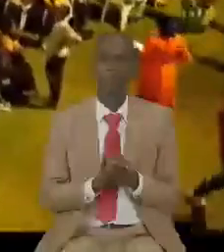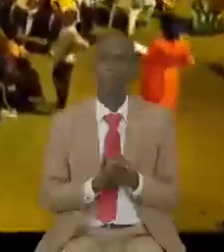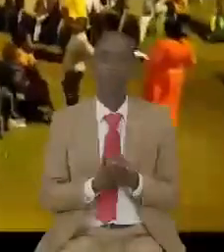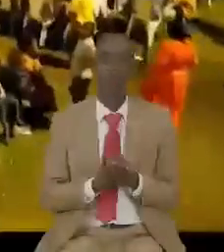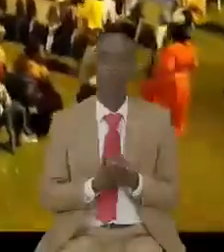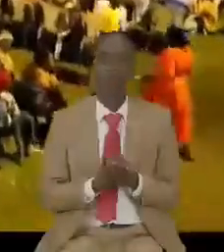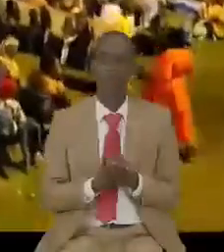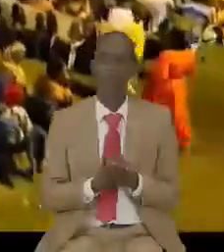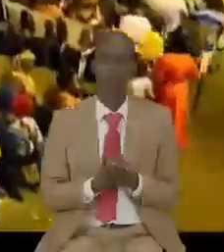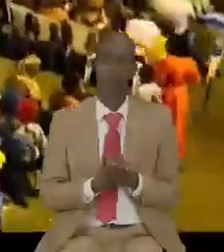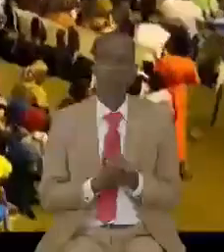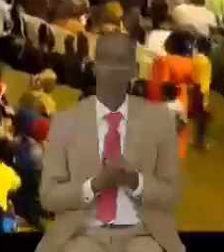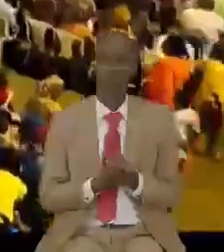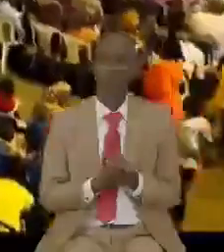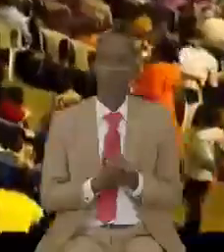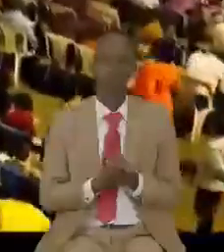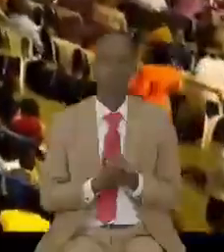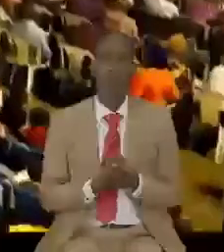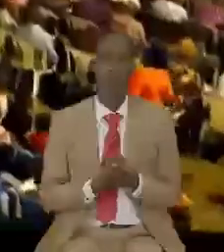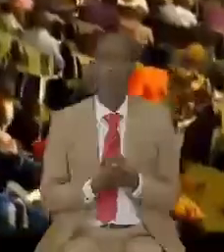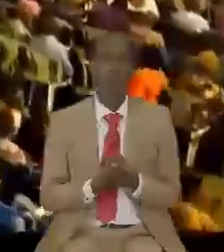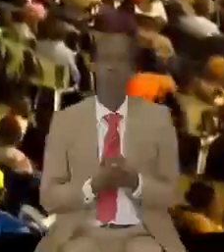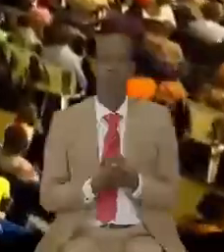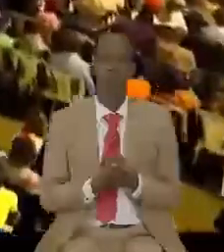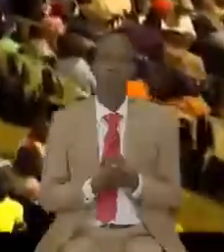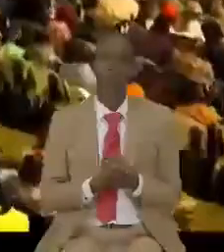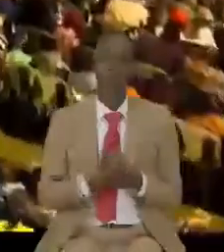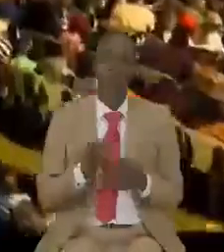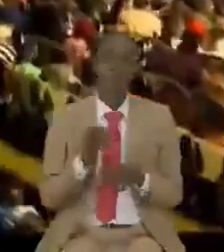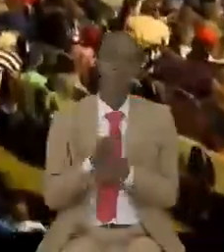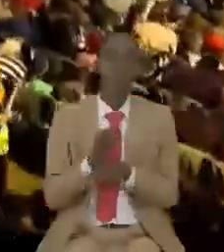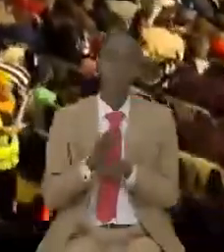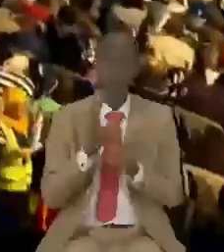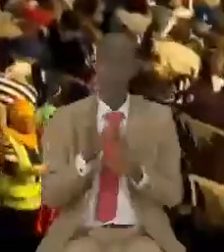Counselors, if you are true,